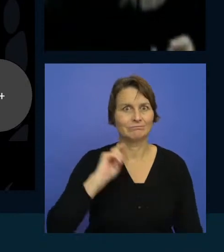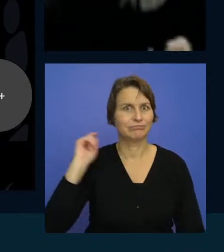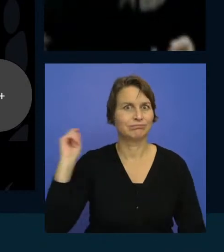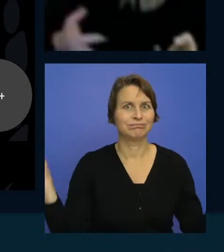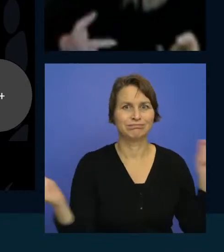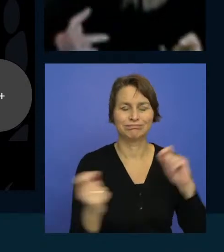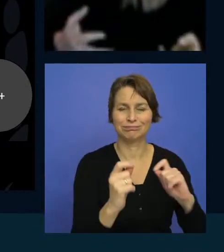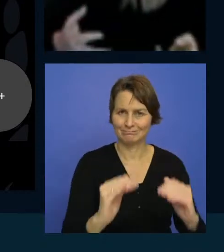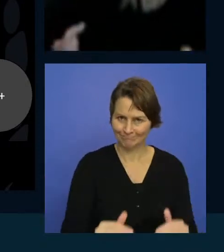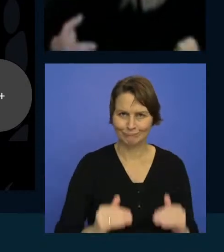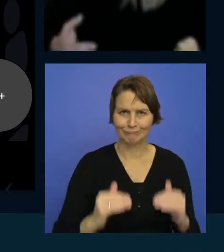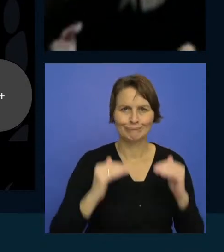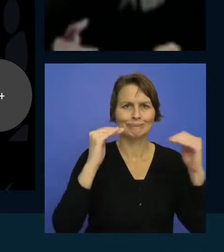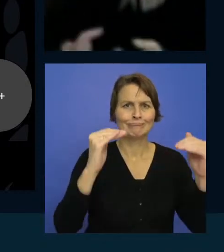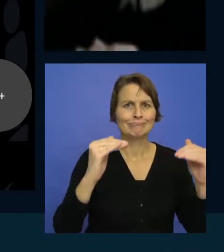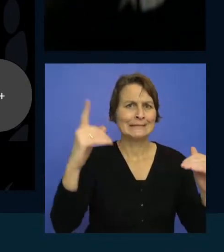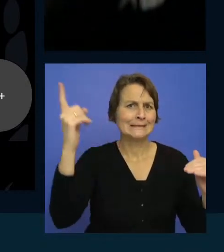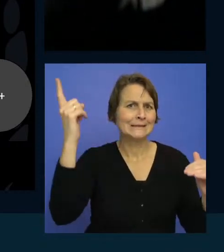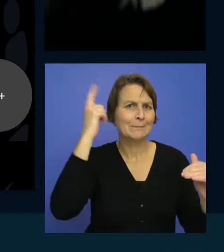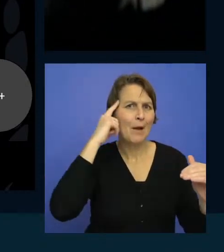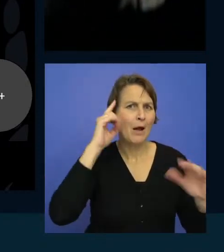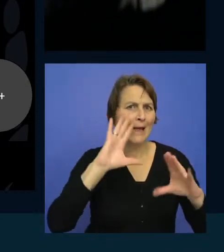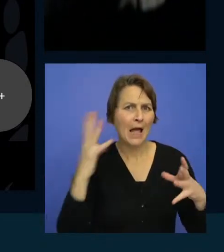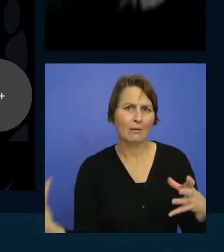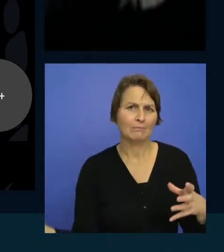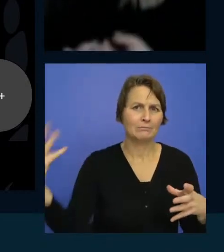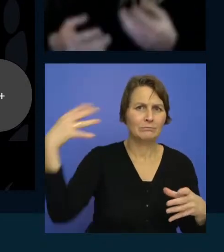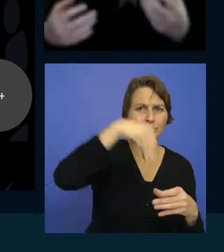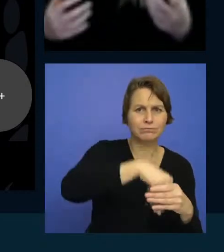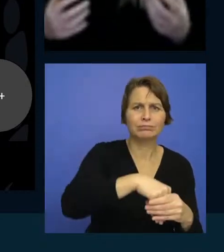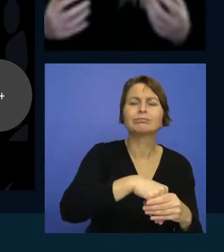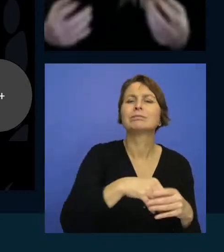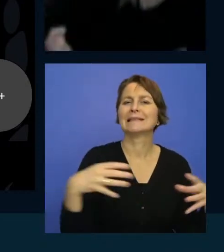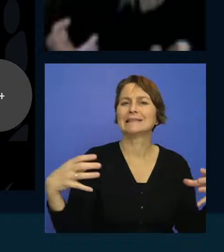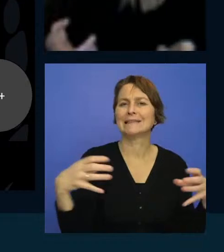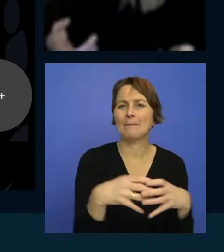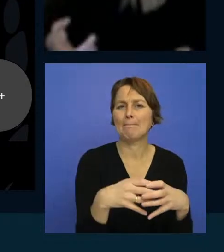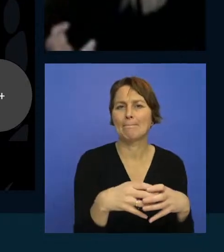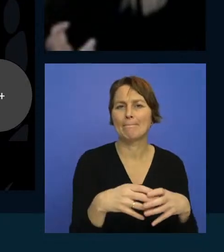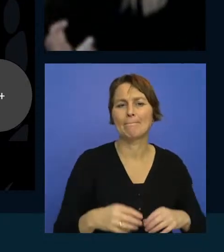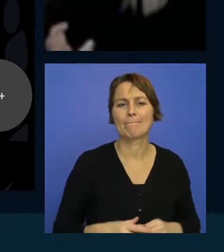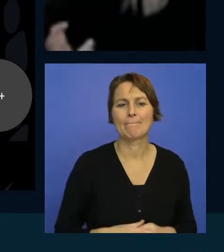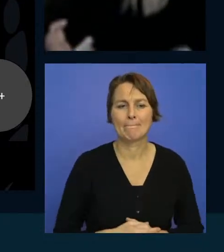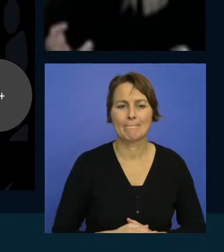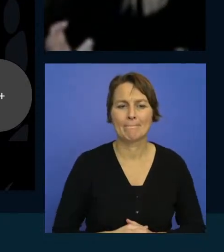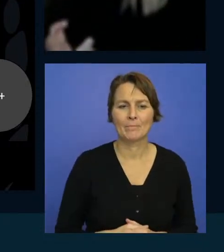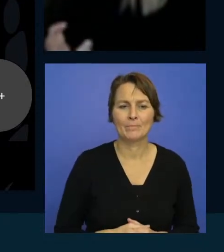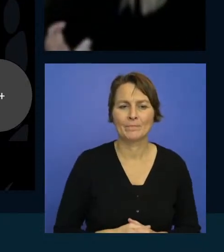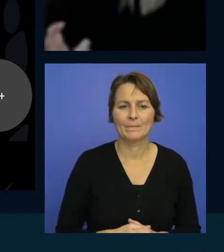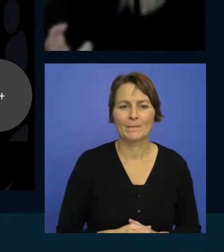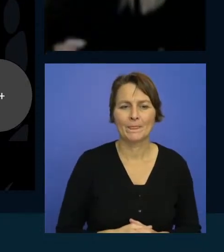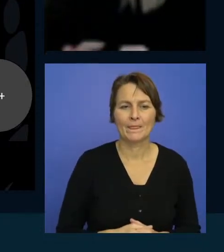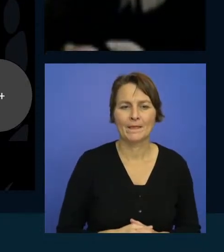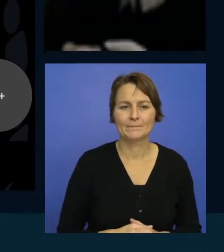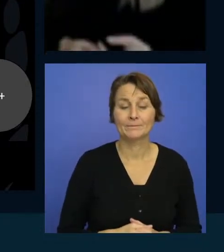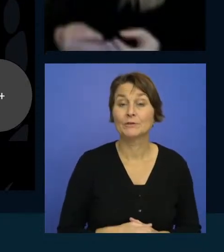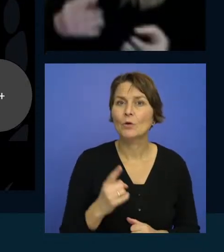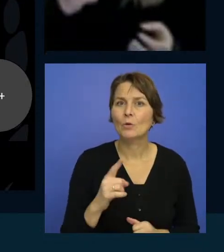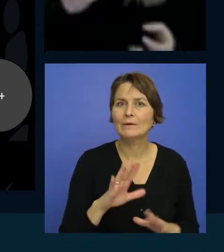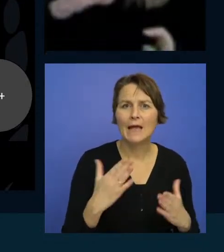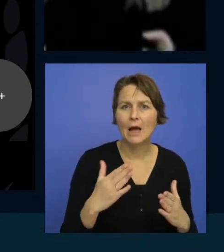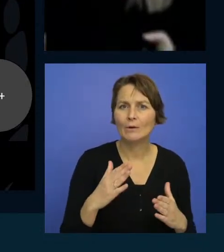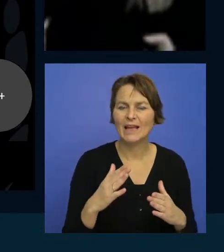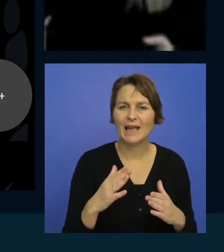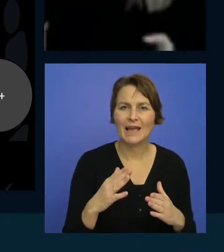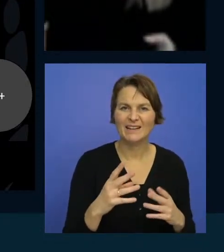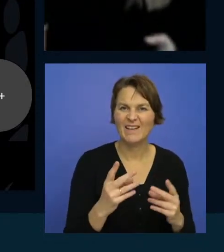of intelligence into Teams. So you can actually find and view data much, much faster. You don't have